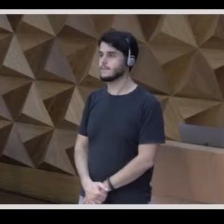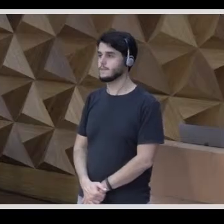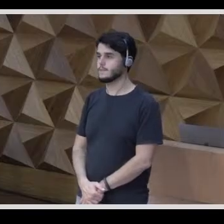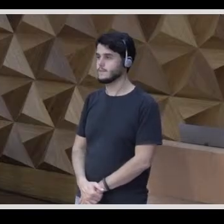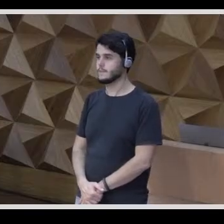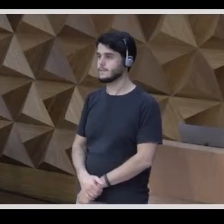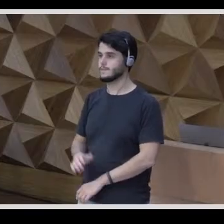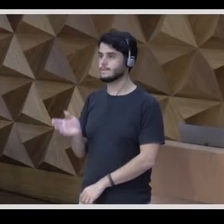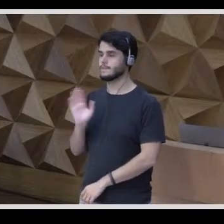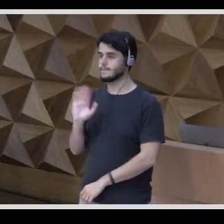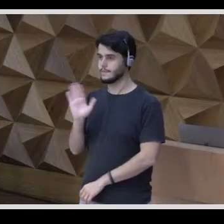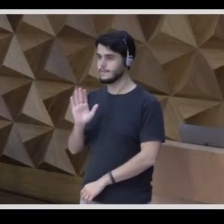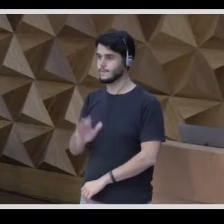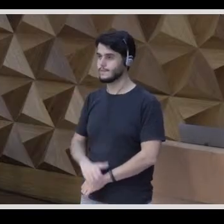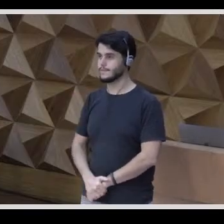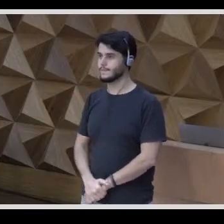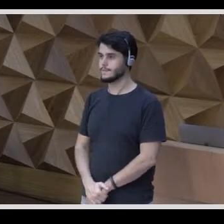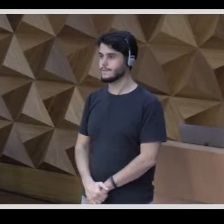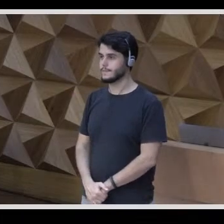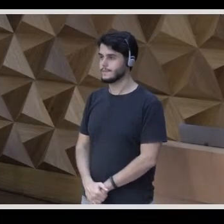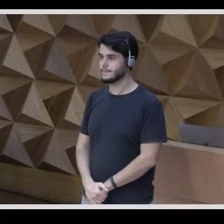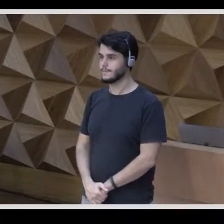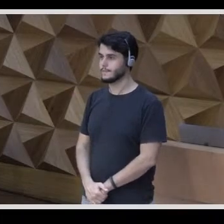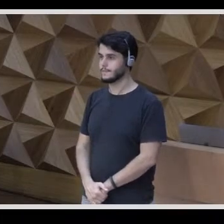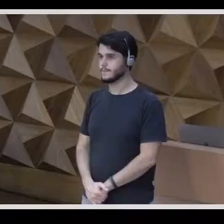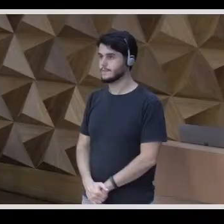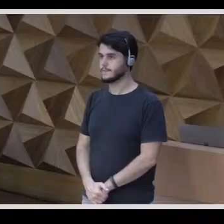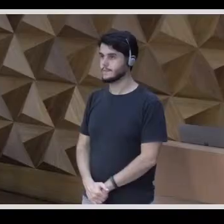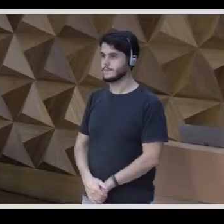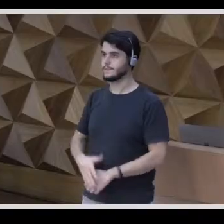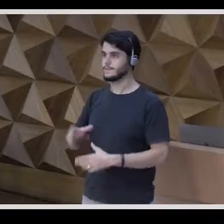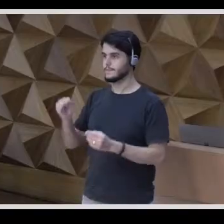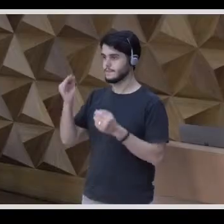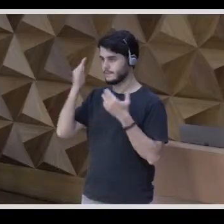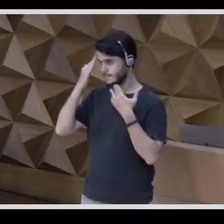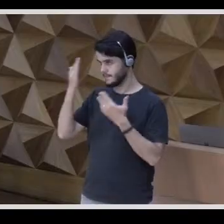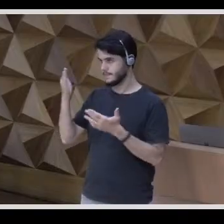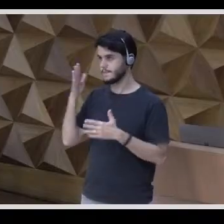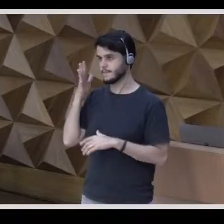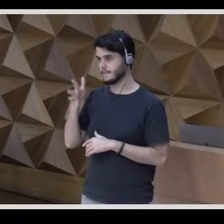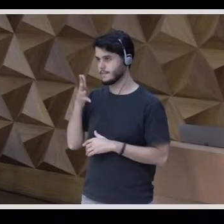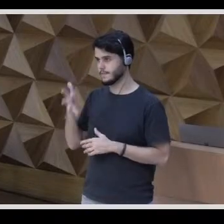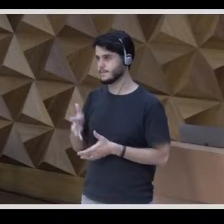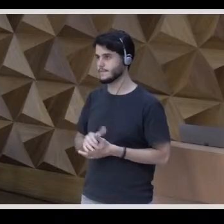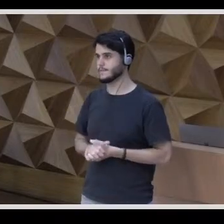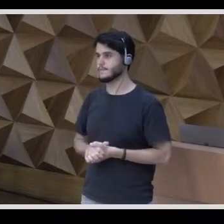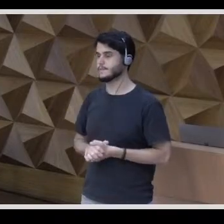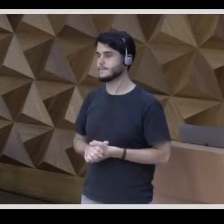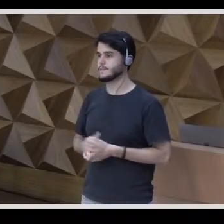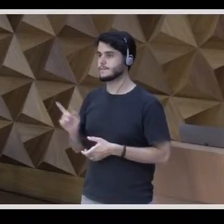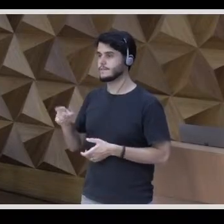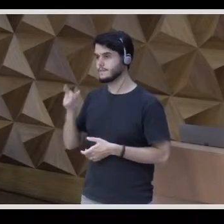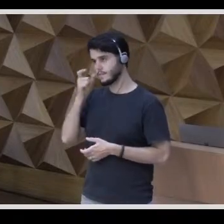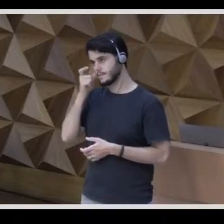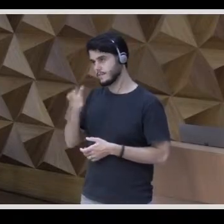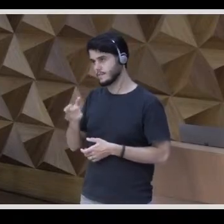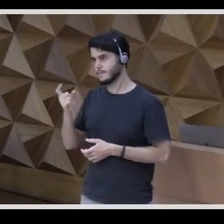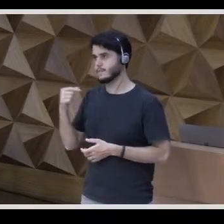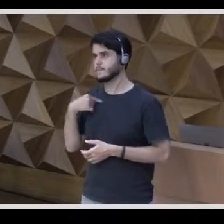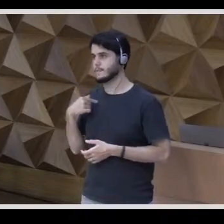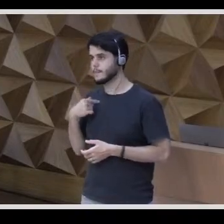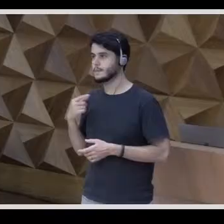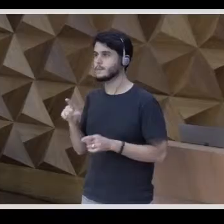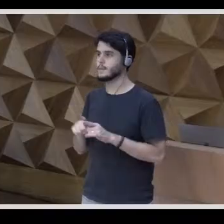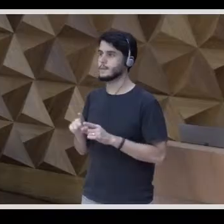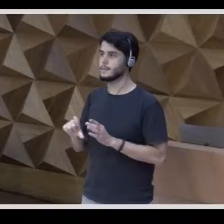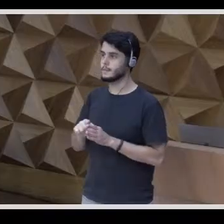Hello. Hi. Sorry. Thanks a lot for this talk. It's very interesting for me. It's my first time here at